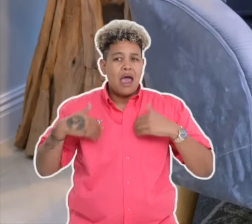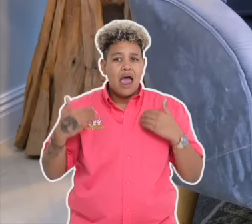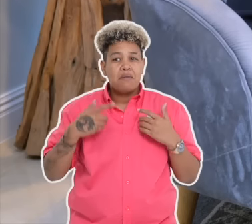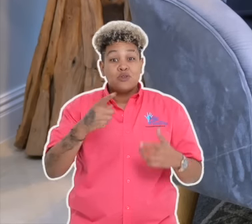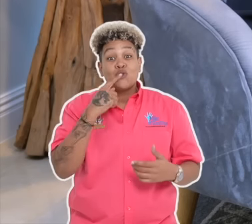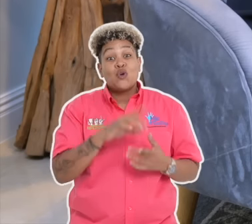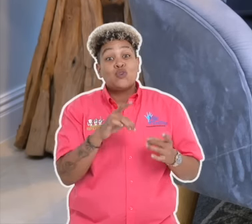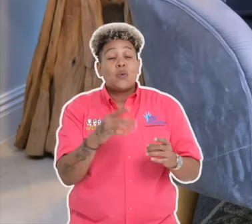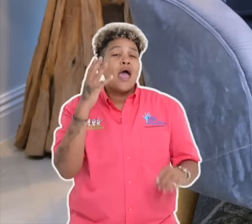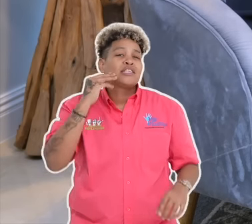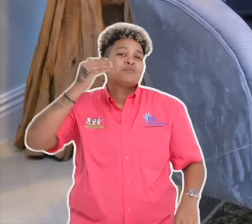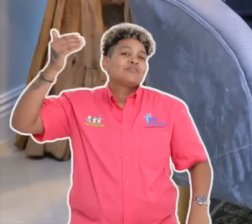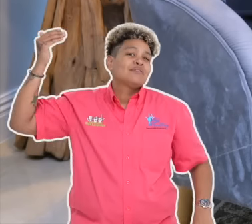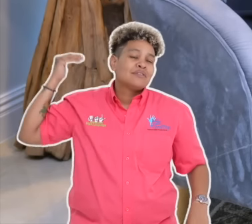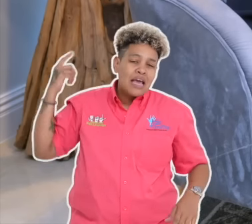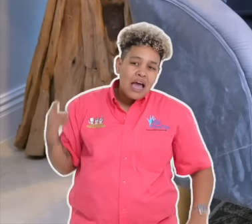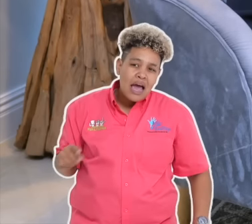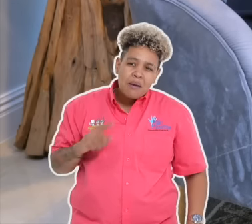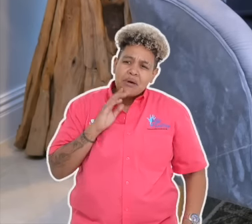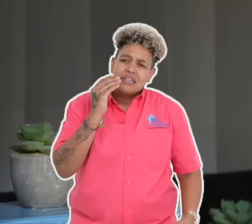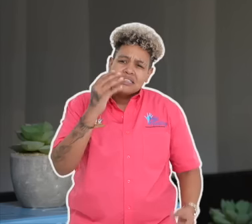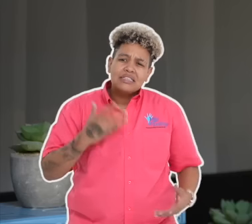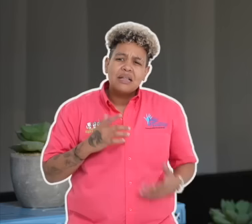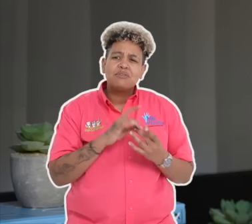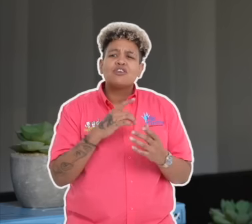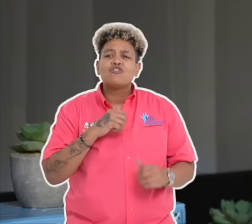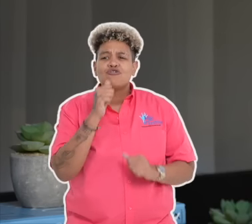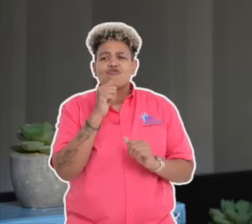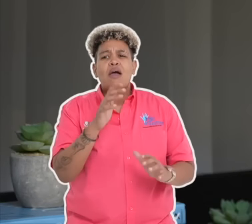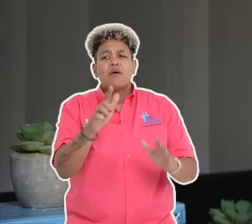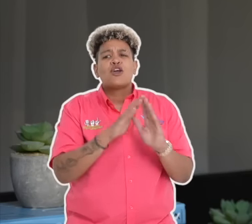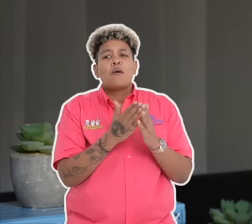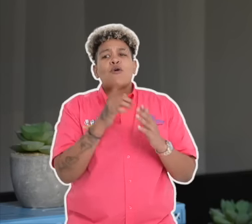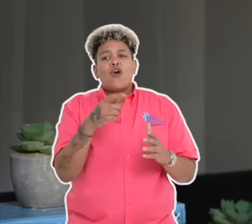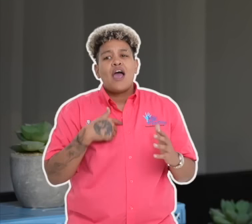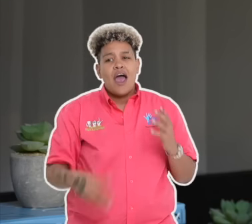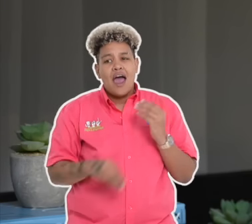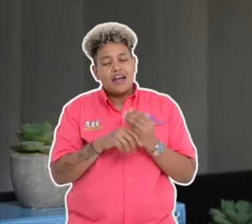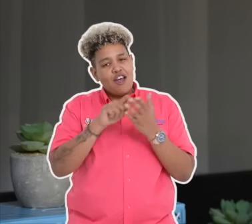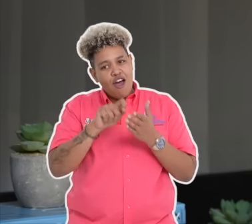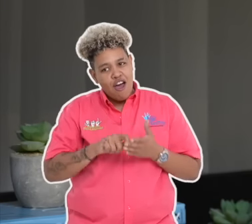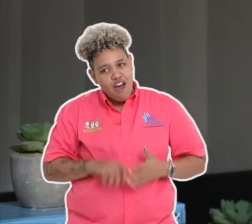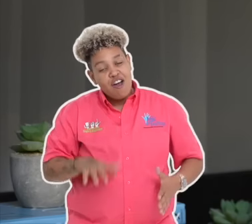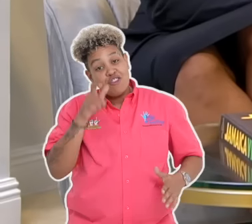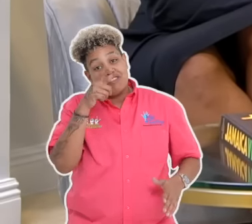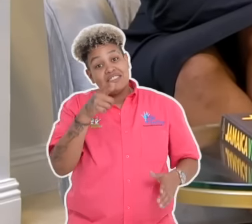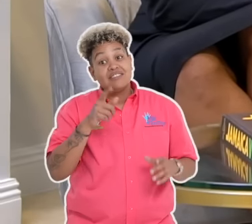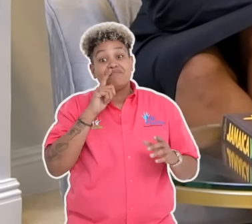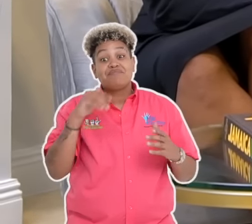joy, that happiness that you said you experienced. And talk to me about grandma. So in your book, and by the way, you added